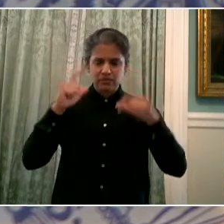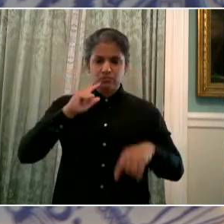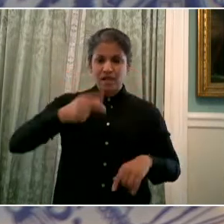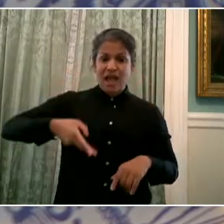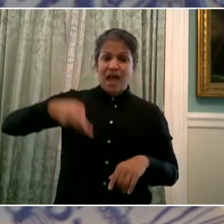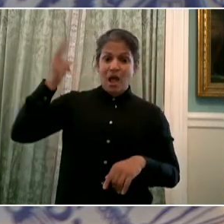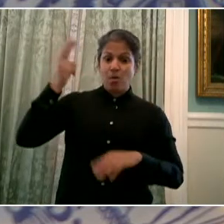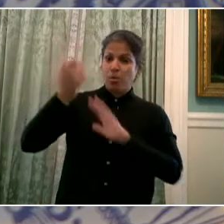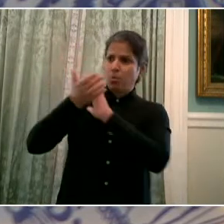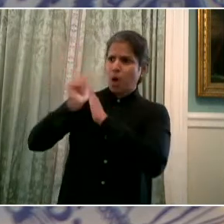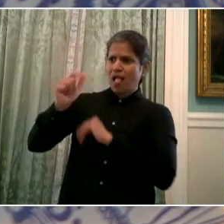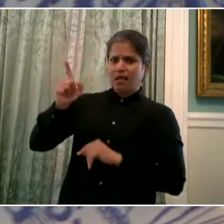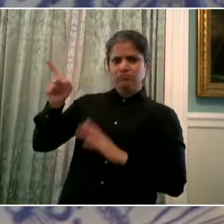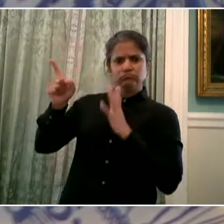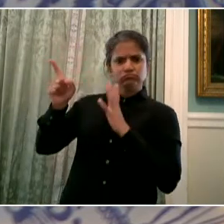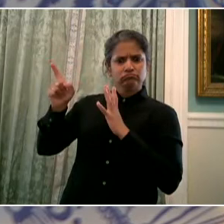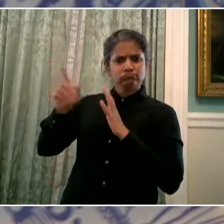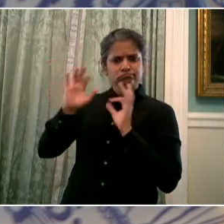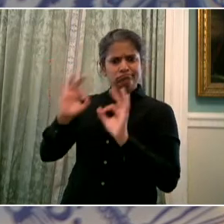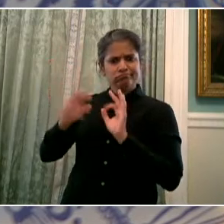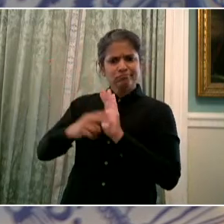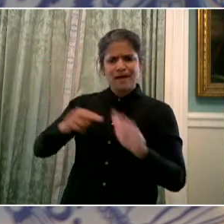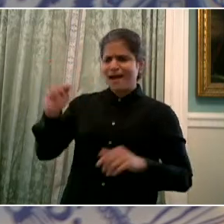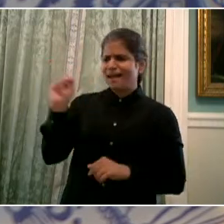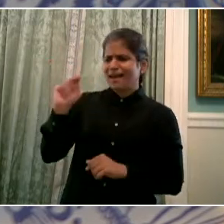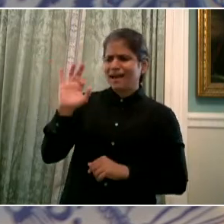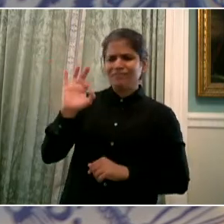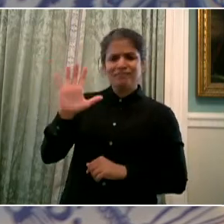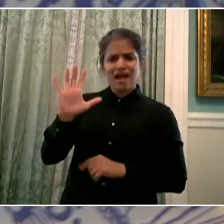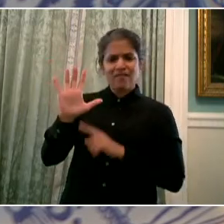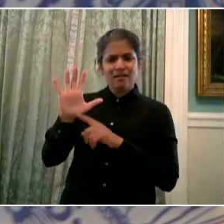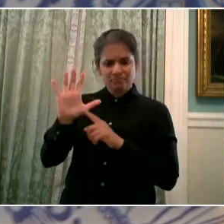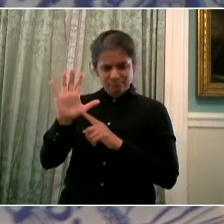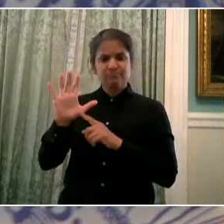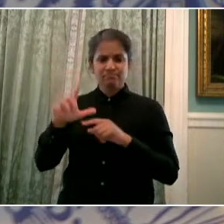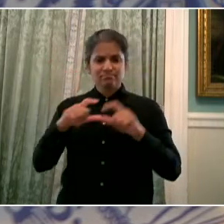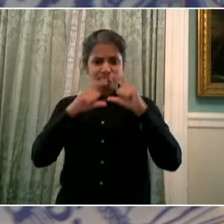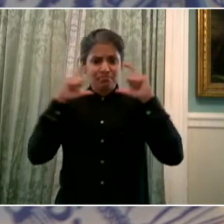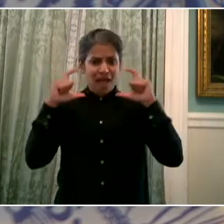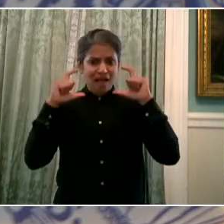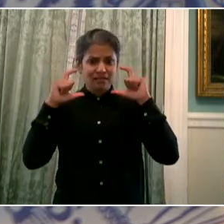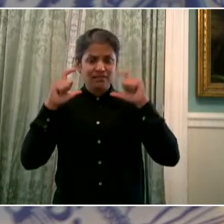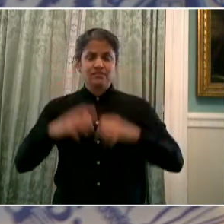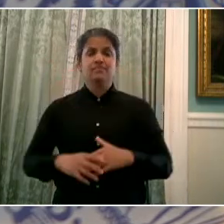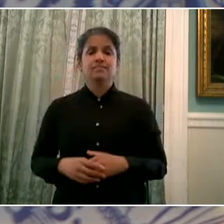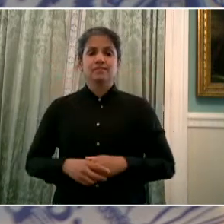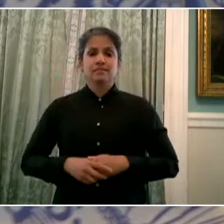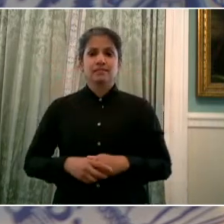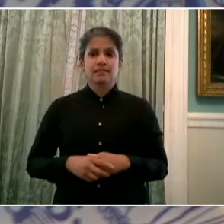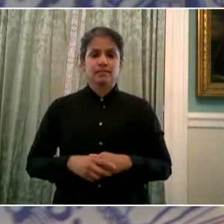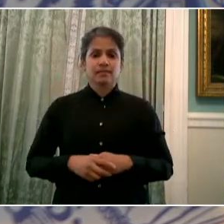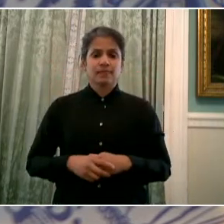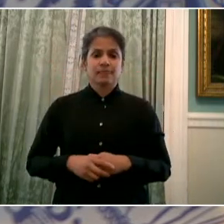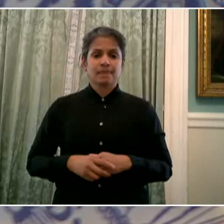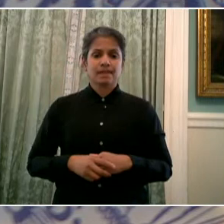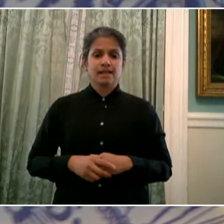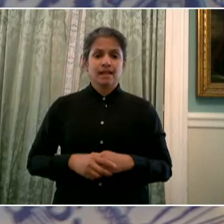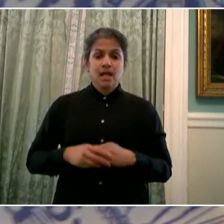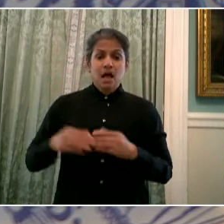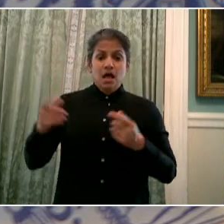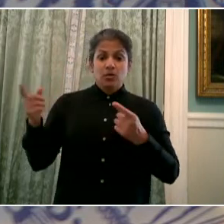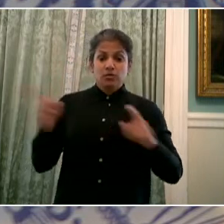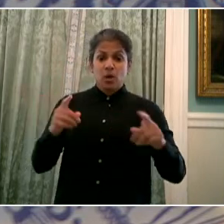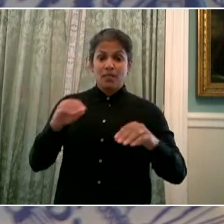N95 or K95 mask. When you're inside your home, keep the air clean by closing the doors and windows